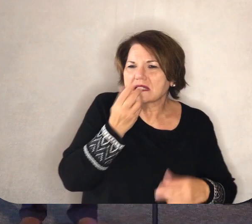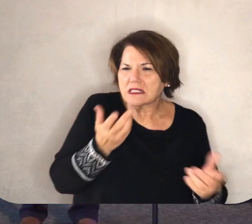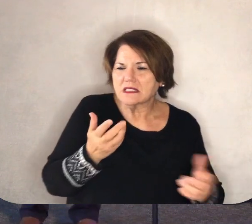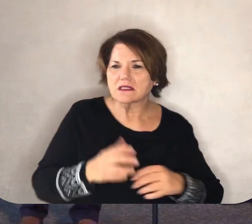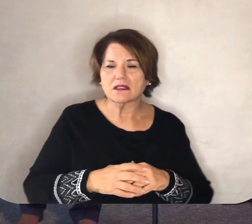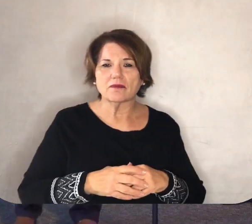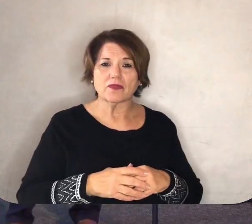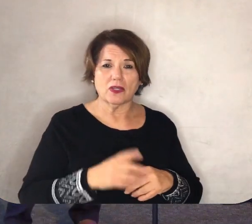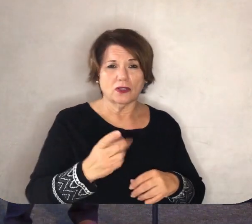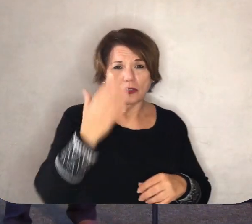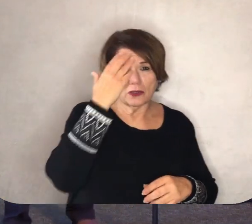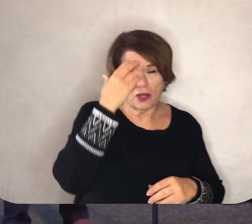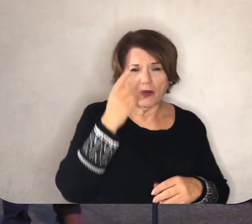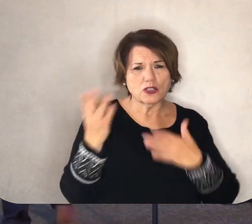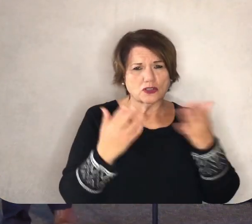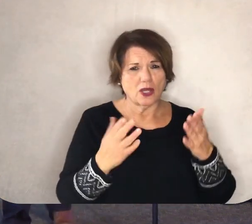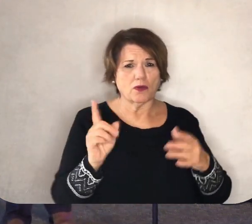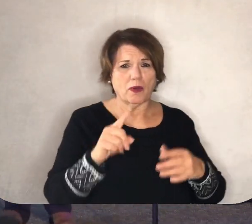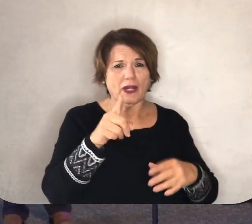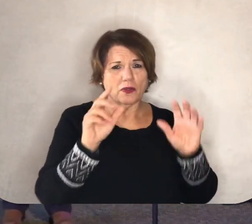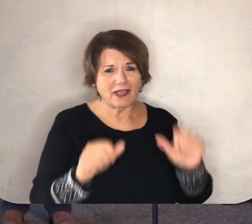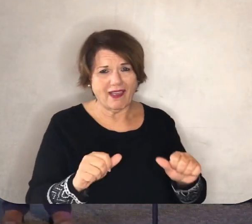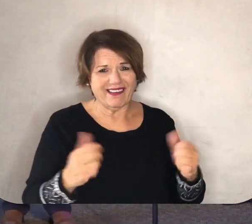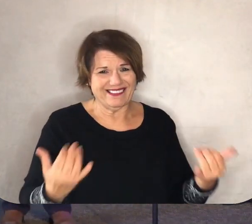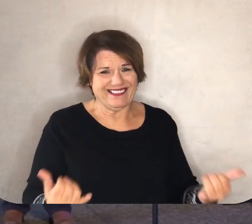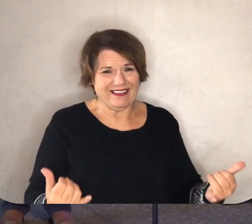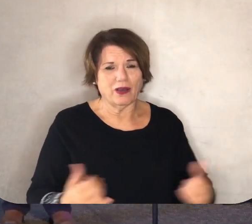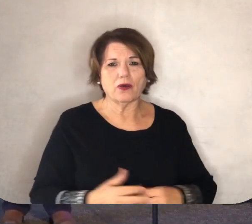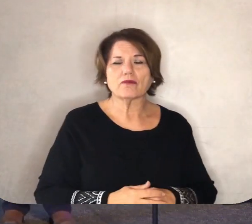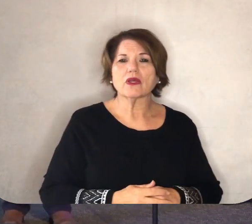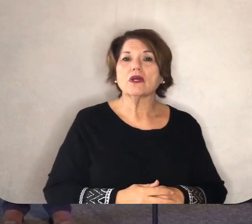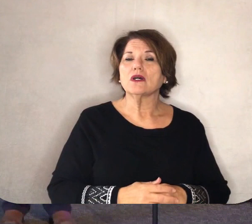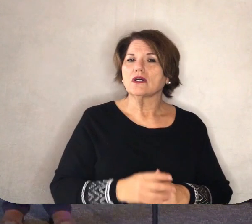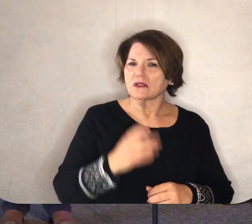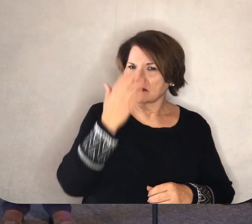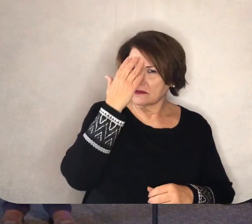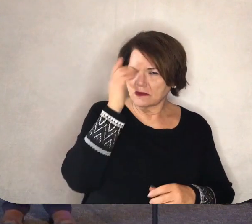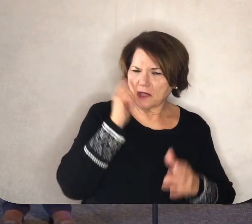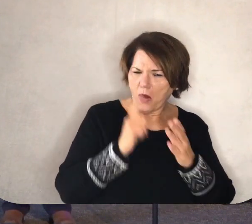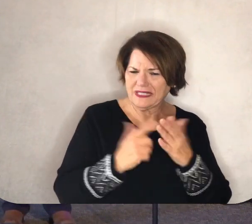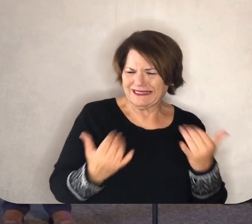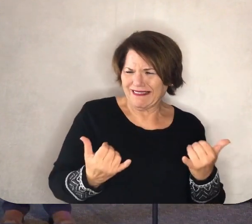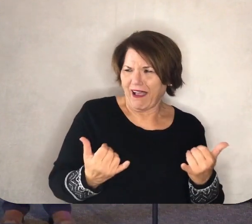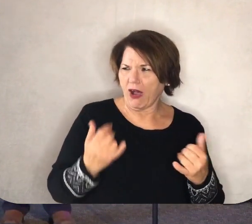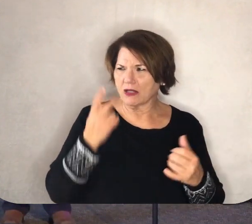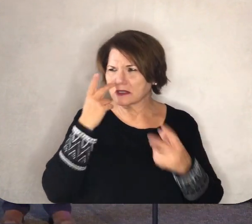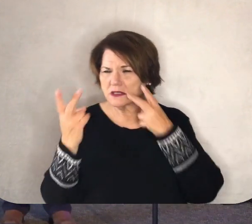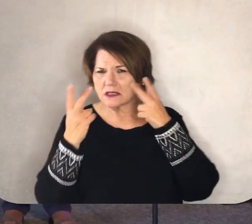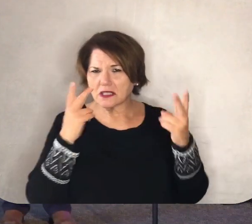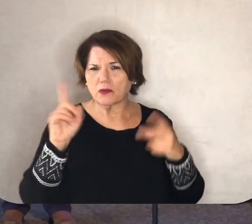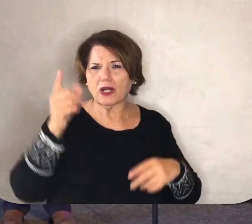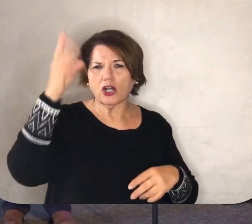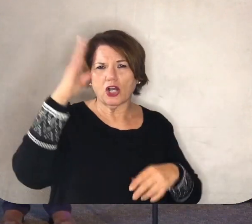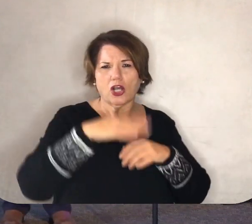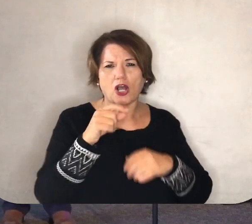love, lave the wood you're with. Okay. You need to be present to where you are. You need to look for the places where God is